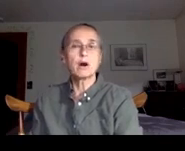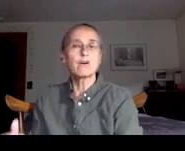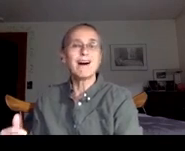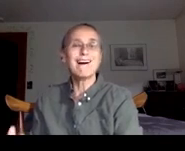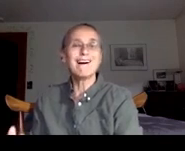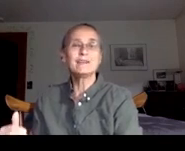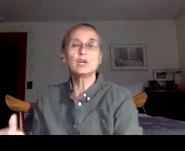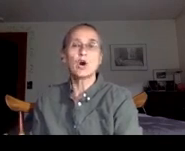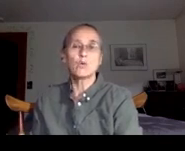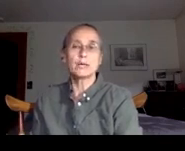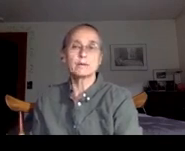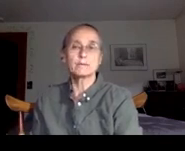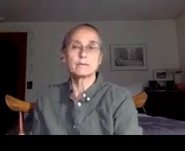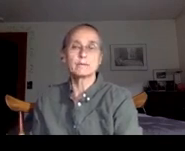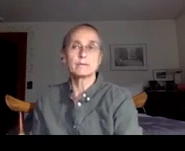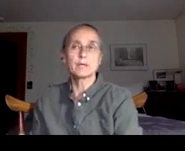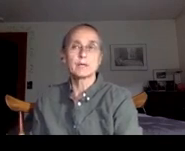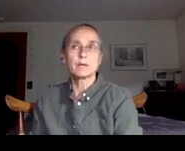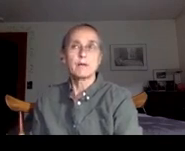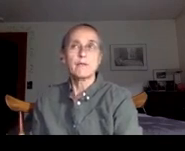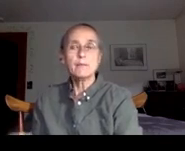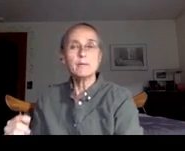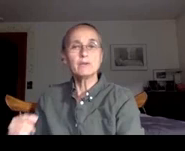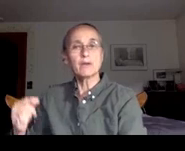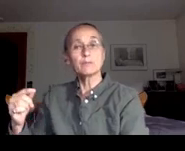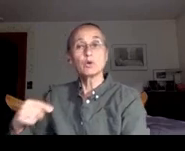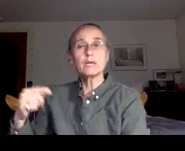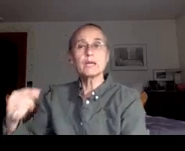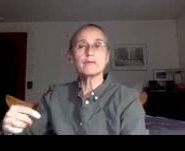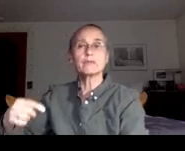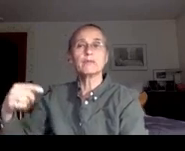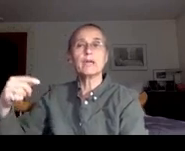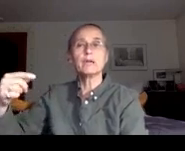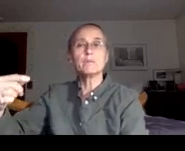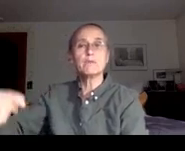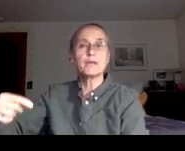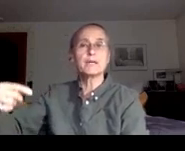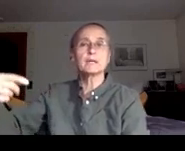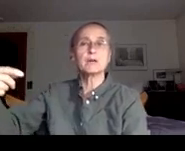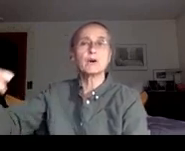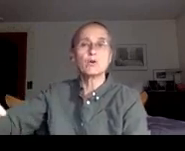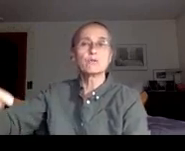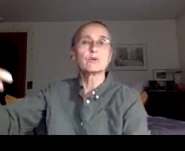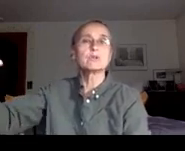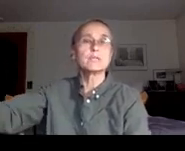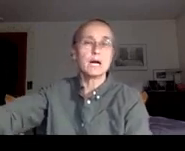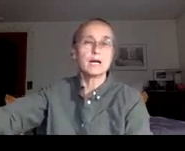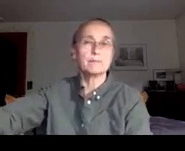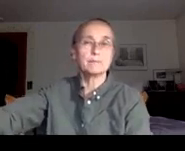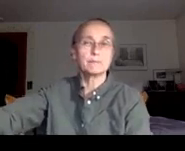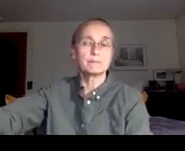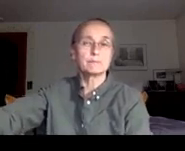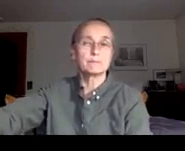Assessments are ongoing. That means I'm looking at the same thing over